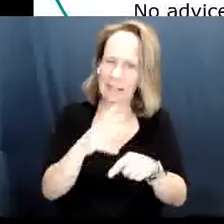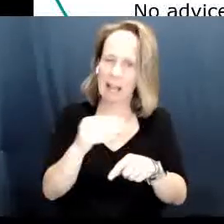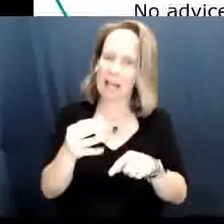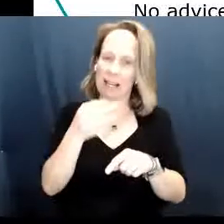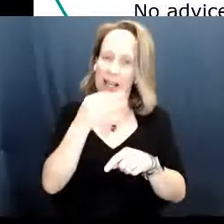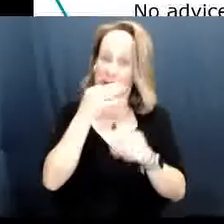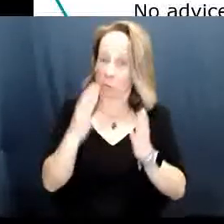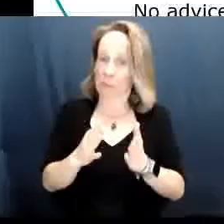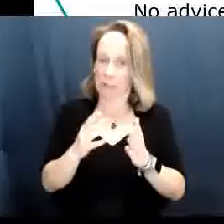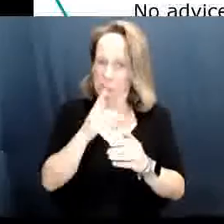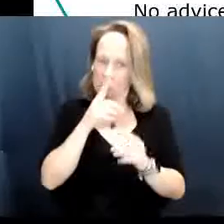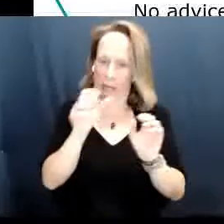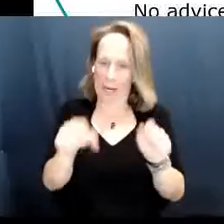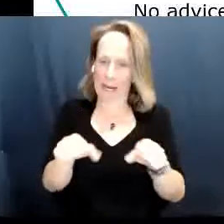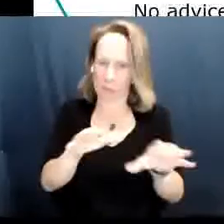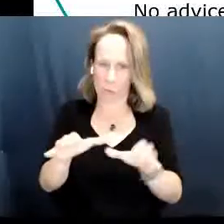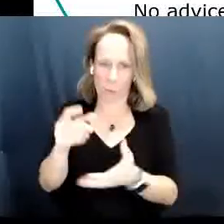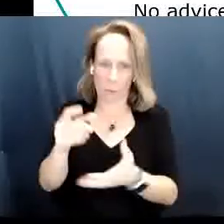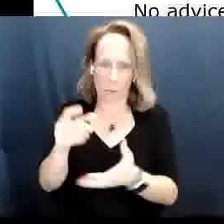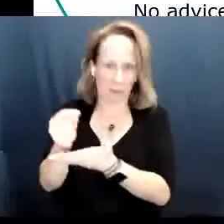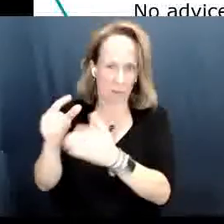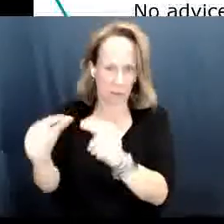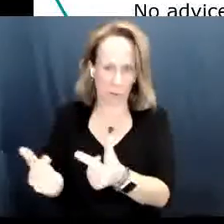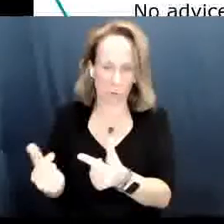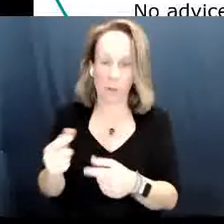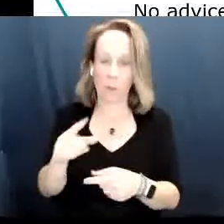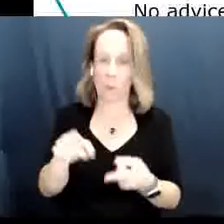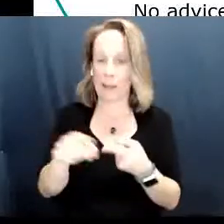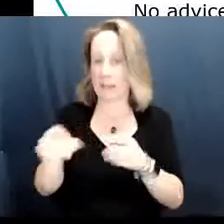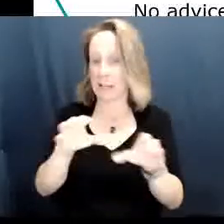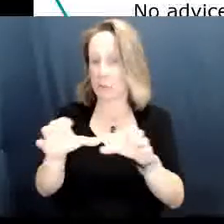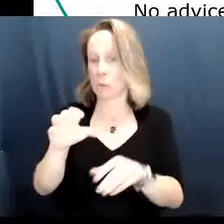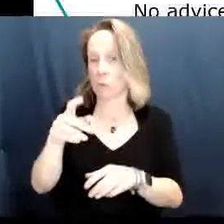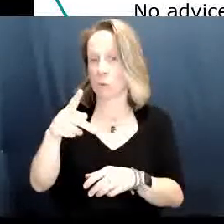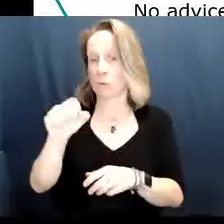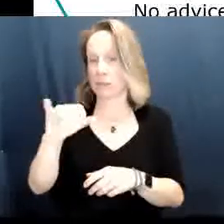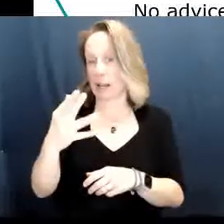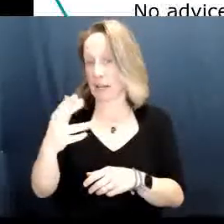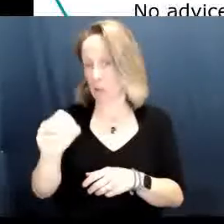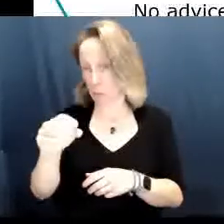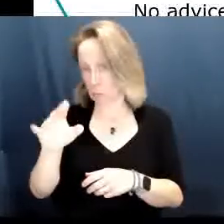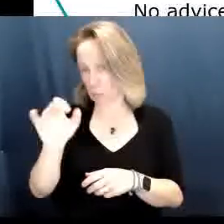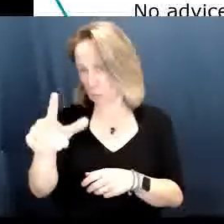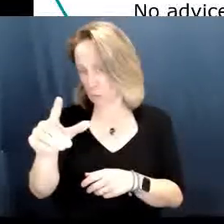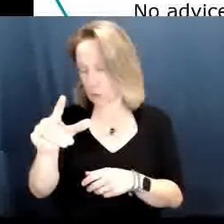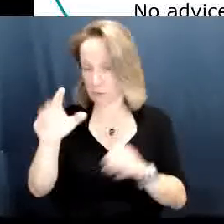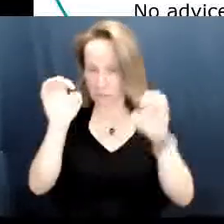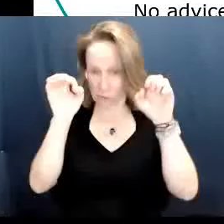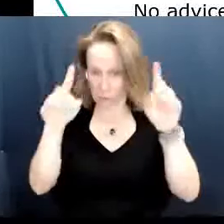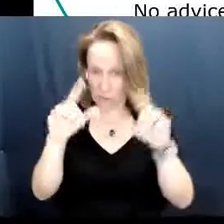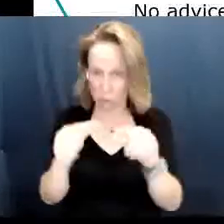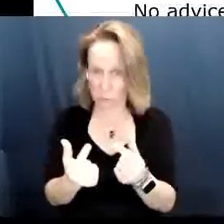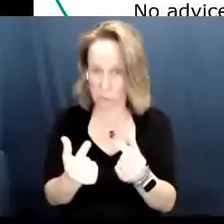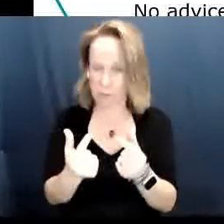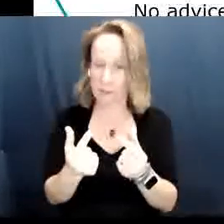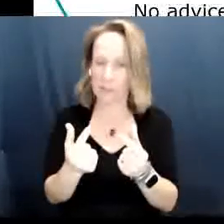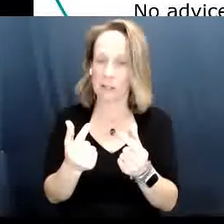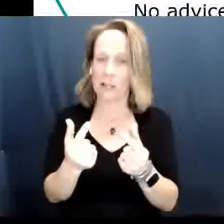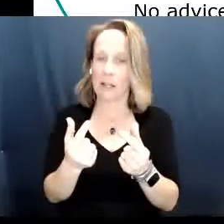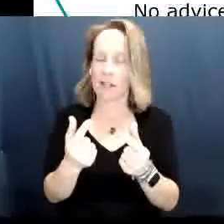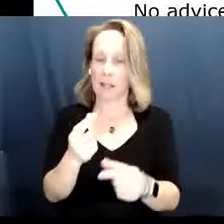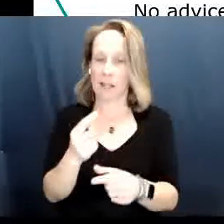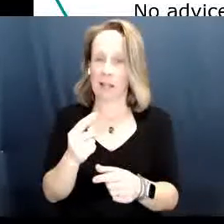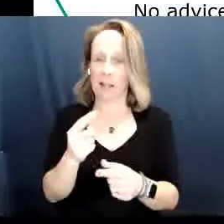a therapy group, when conducting a psychoeducational support group, the therapist must remove their